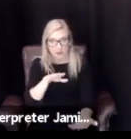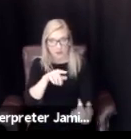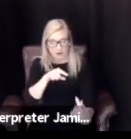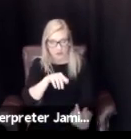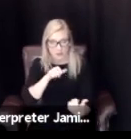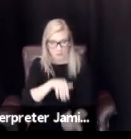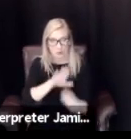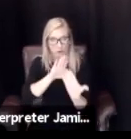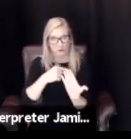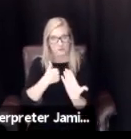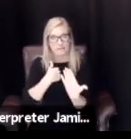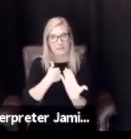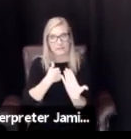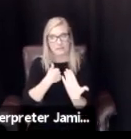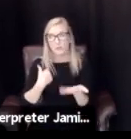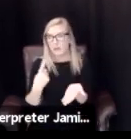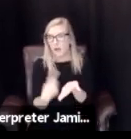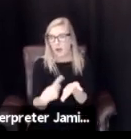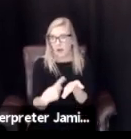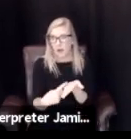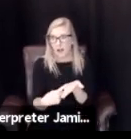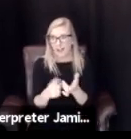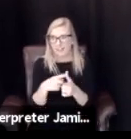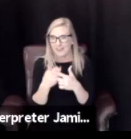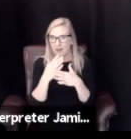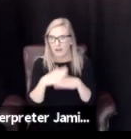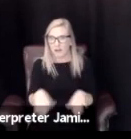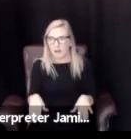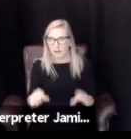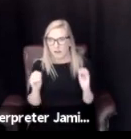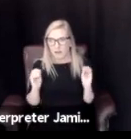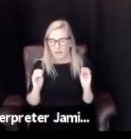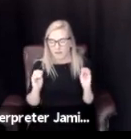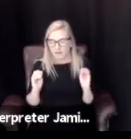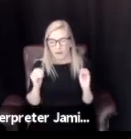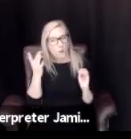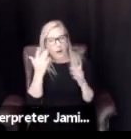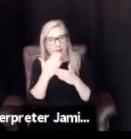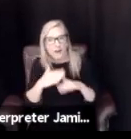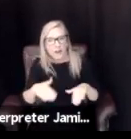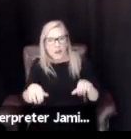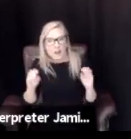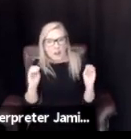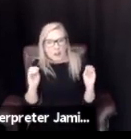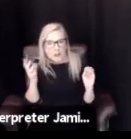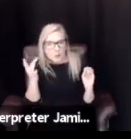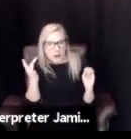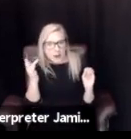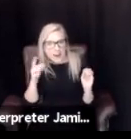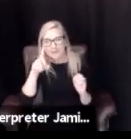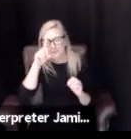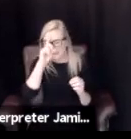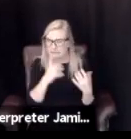We had conversation and then crickets. And it went to crickets because it is